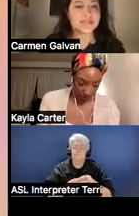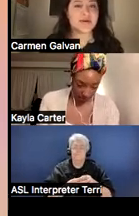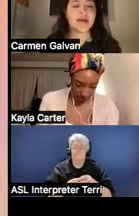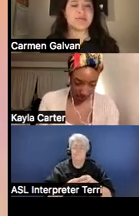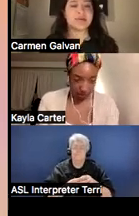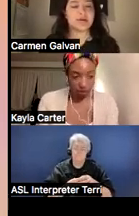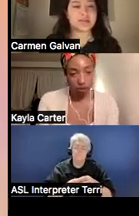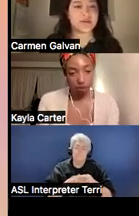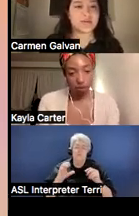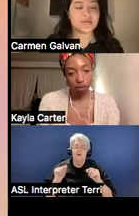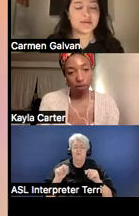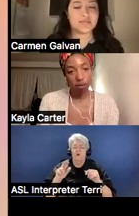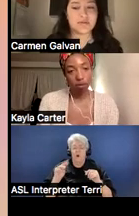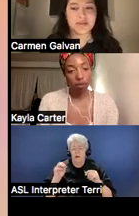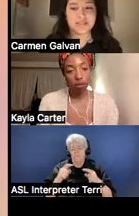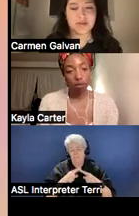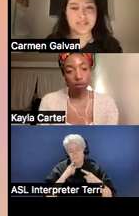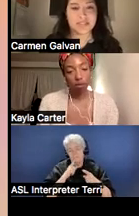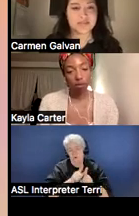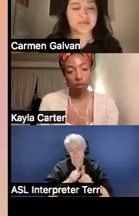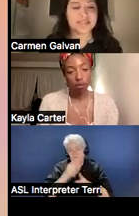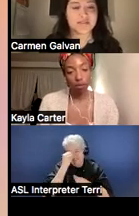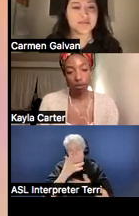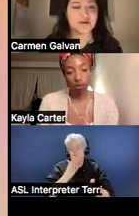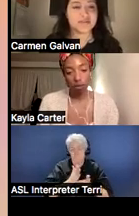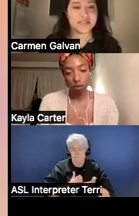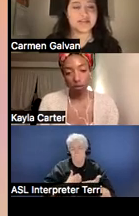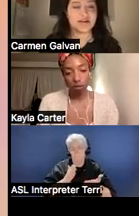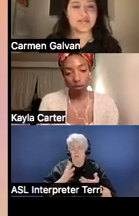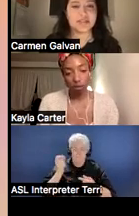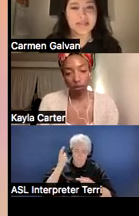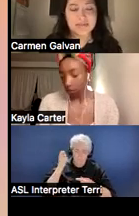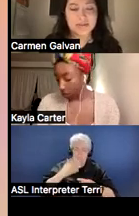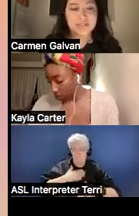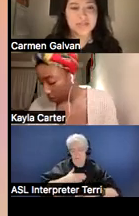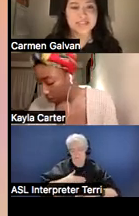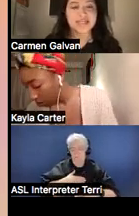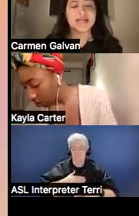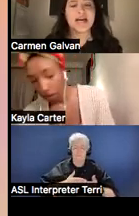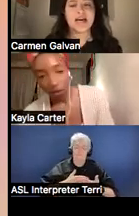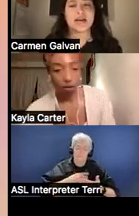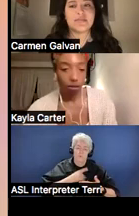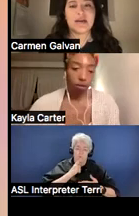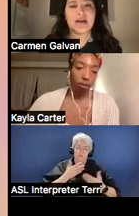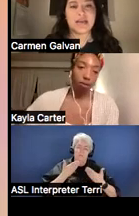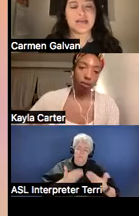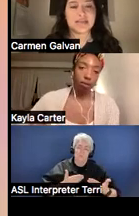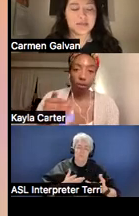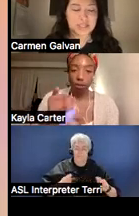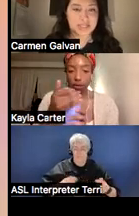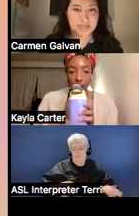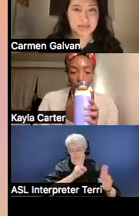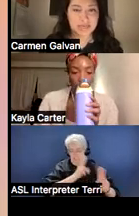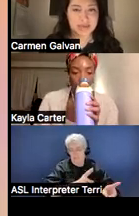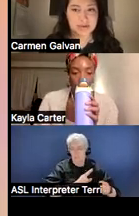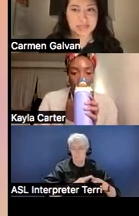Yeah, so I will also provide some context for myself before I read off the land acknowledgement. I, as I